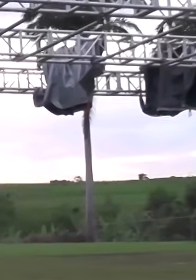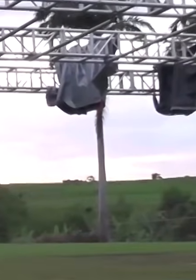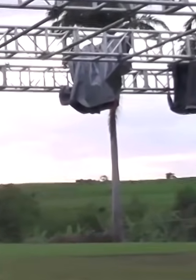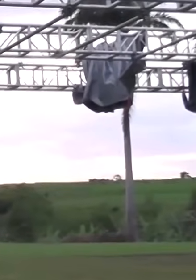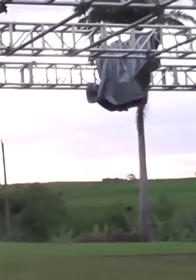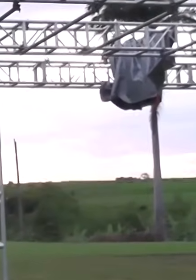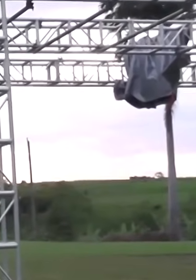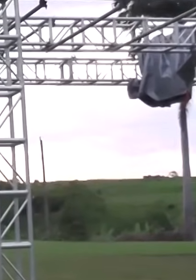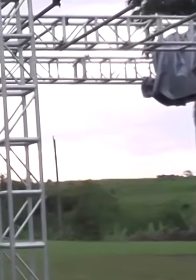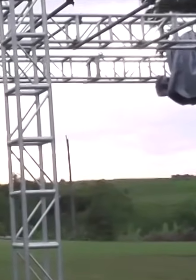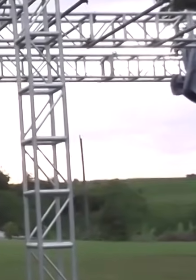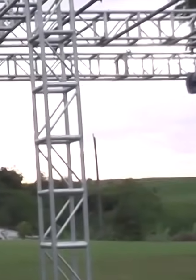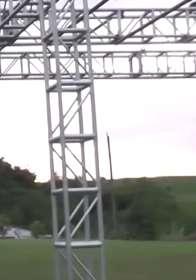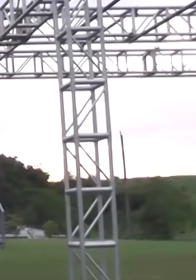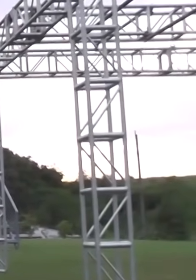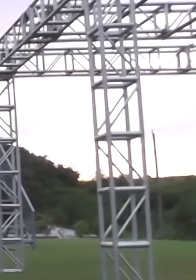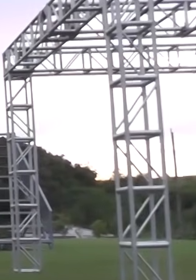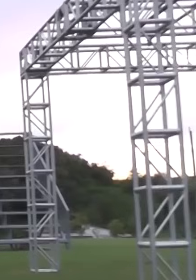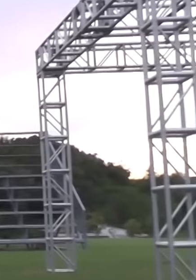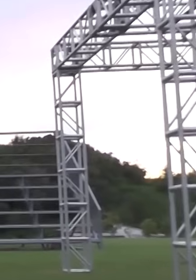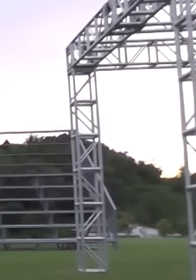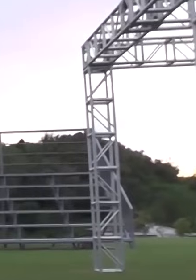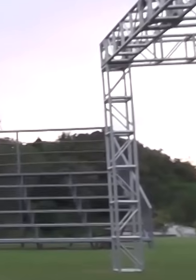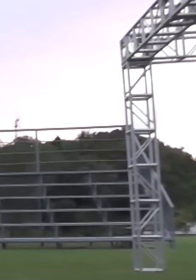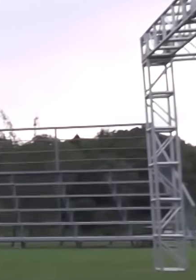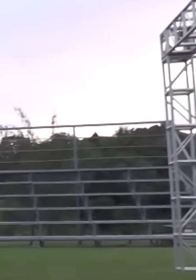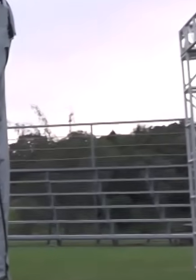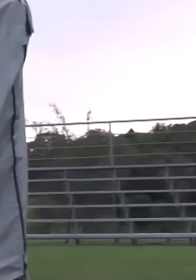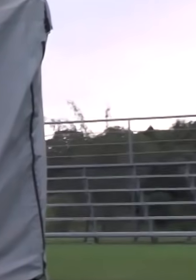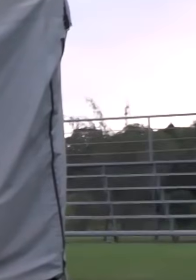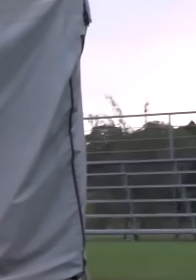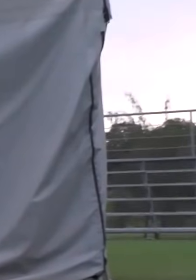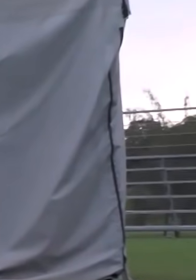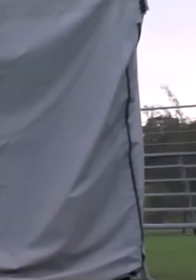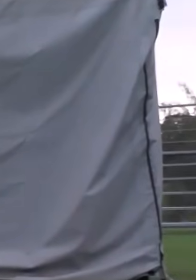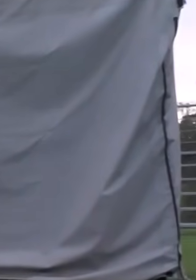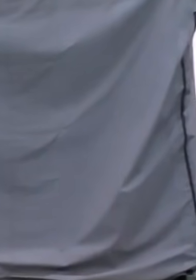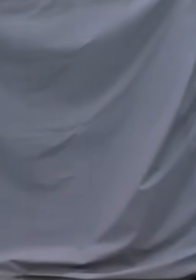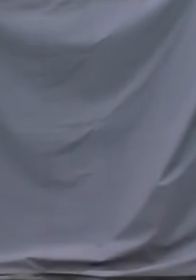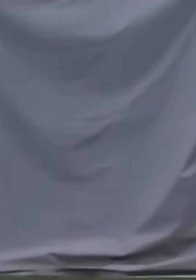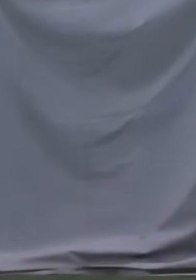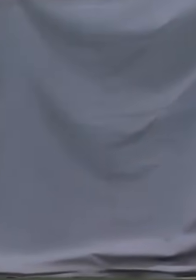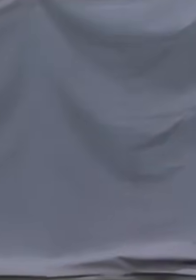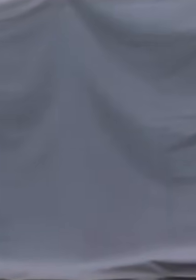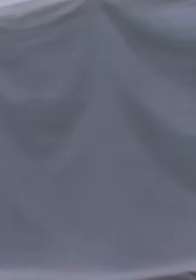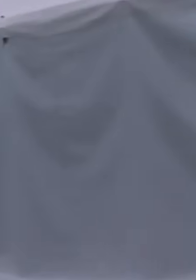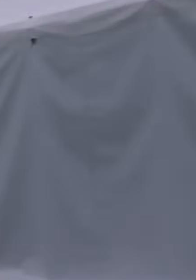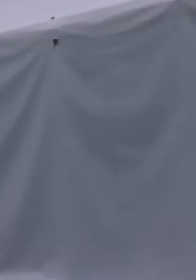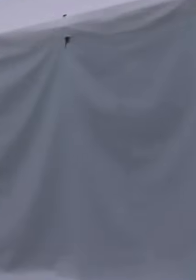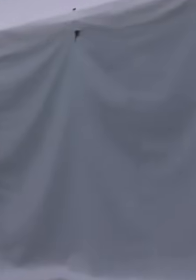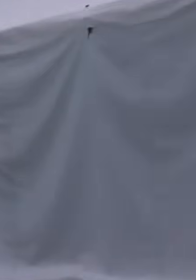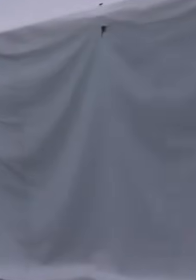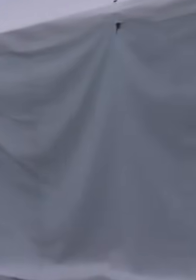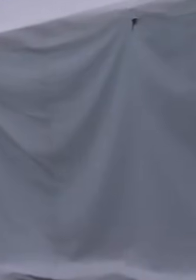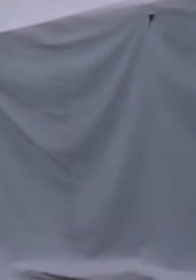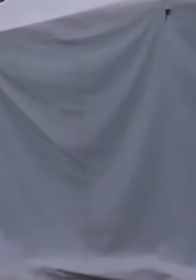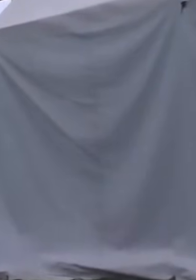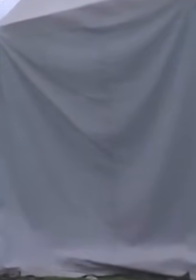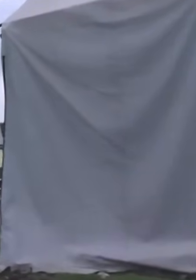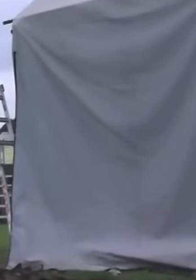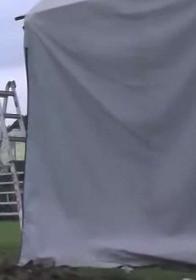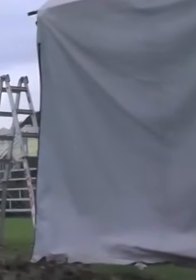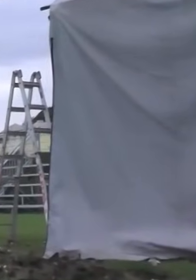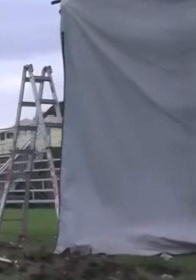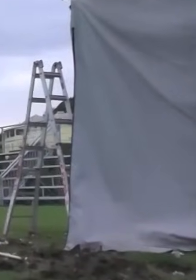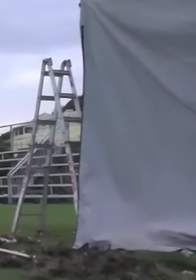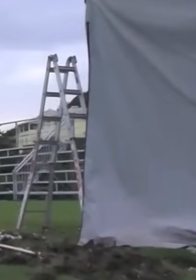team, co-founder of the Ninja Throwdown, Monique Hines, says the response so far has been tremendous. We are proud to